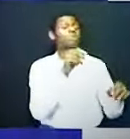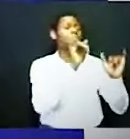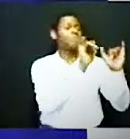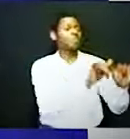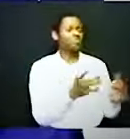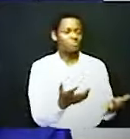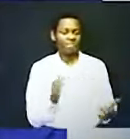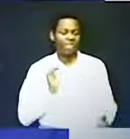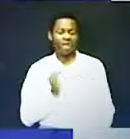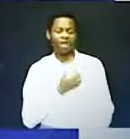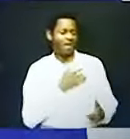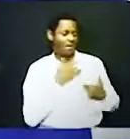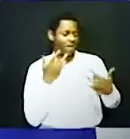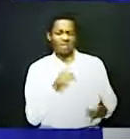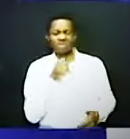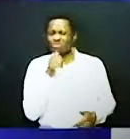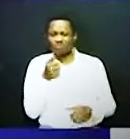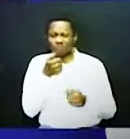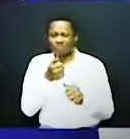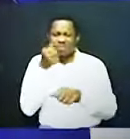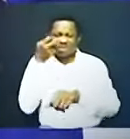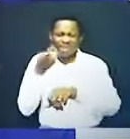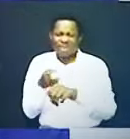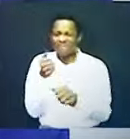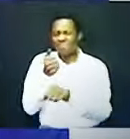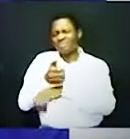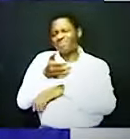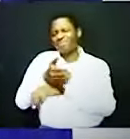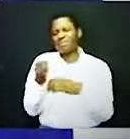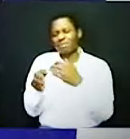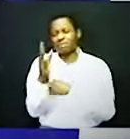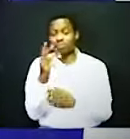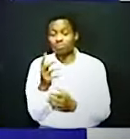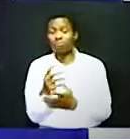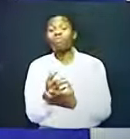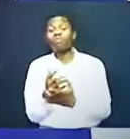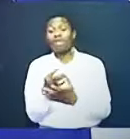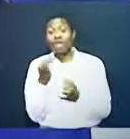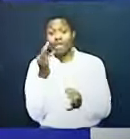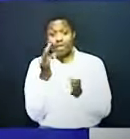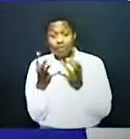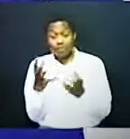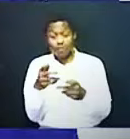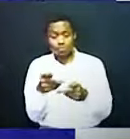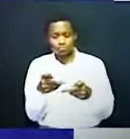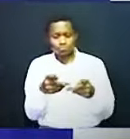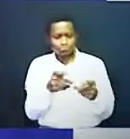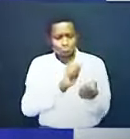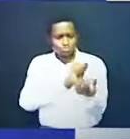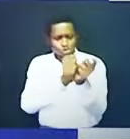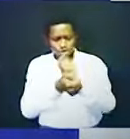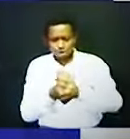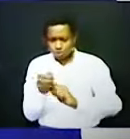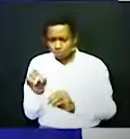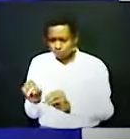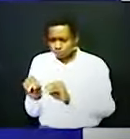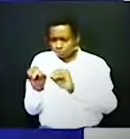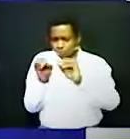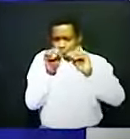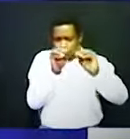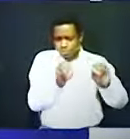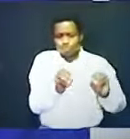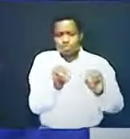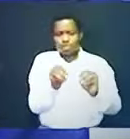after God. But if you want to reposition the local church, we need to reposition our hearts